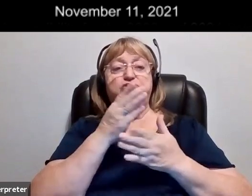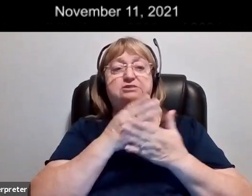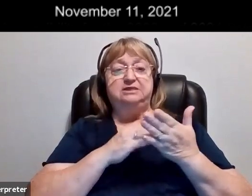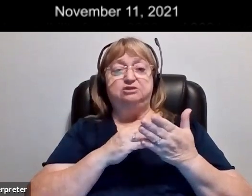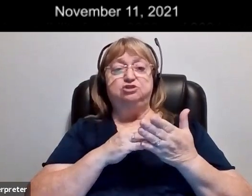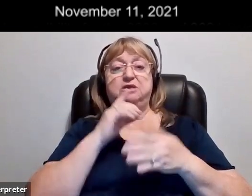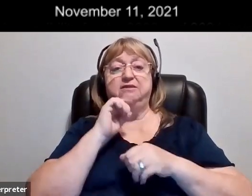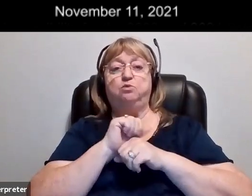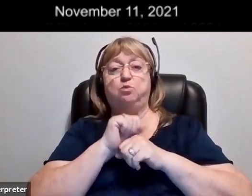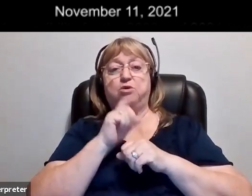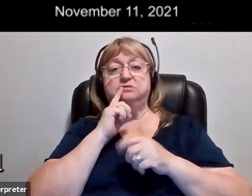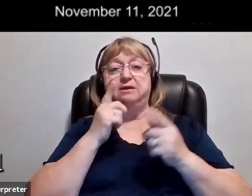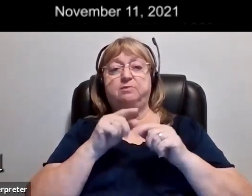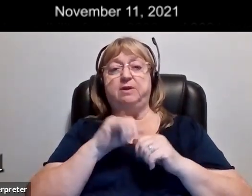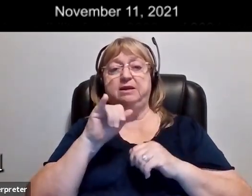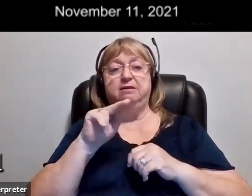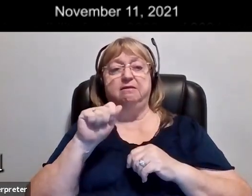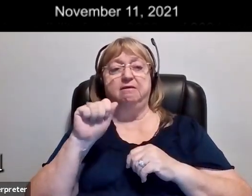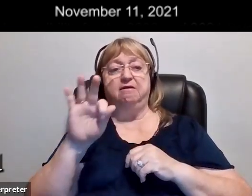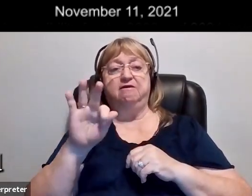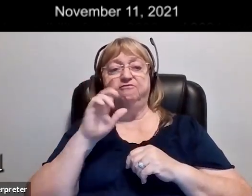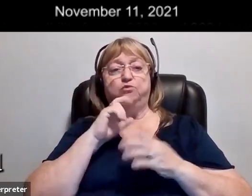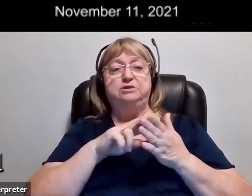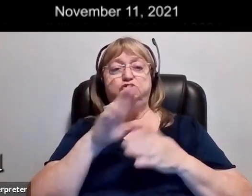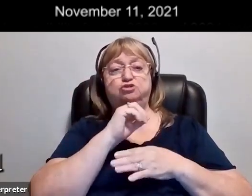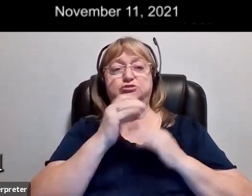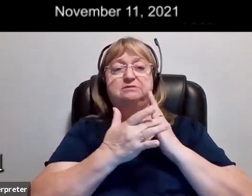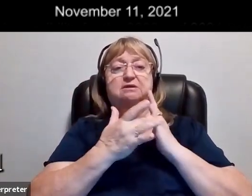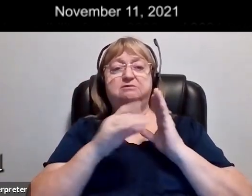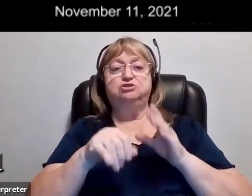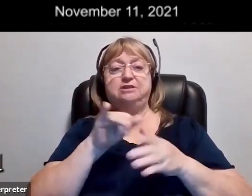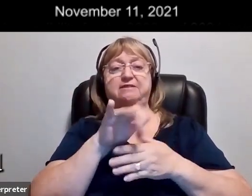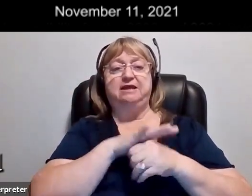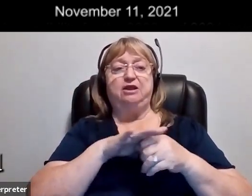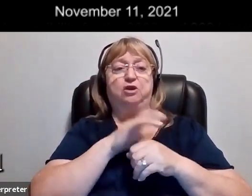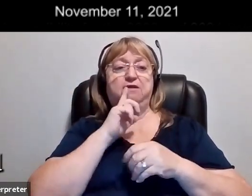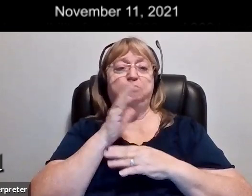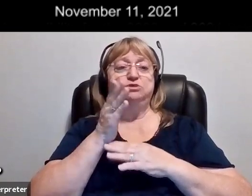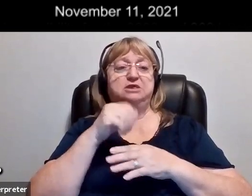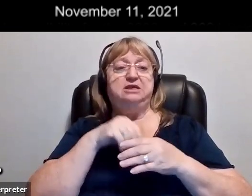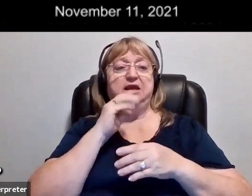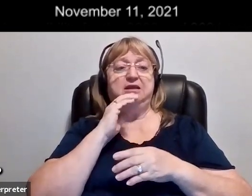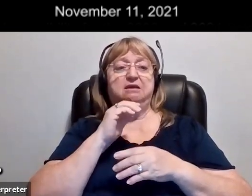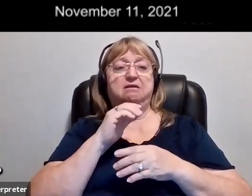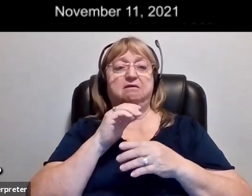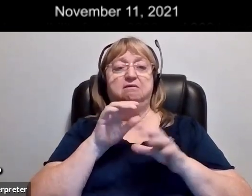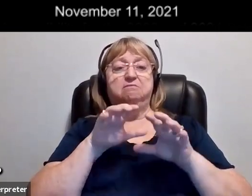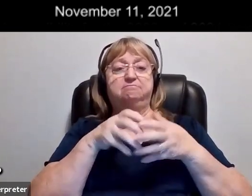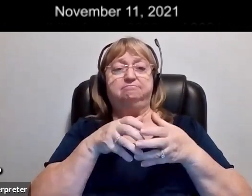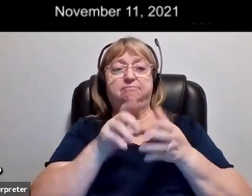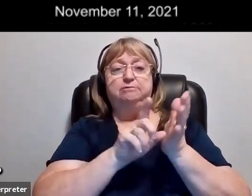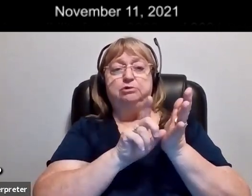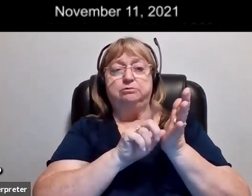carried out by INAF researchers and technologists in this area are presented and analyzed, and in which news